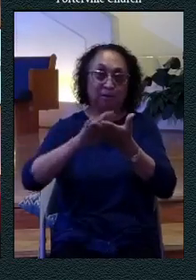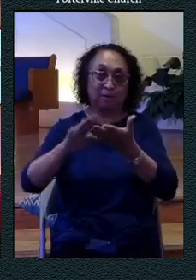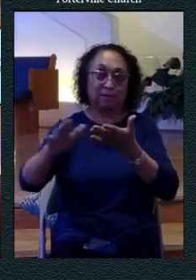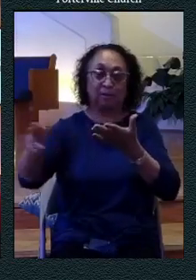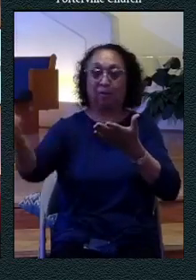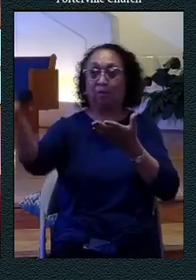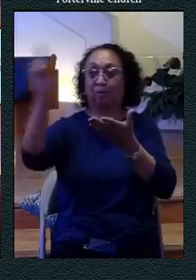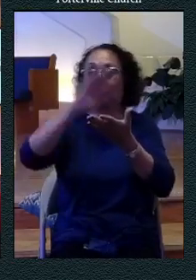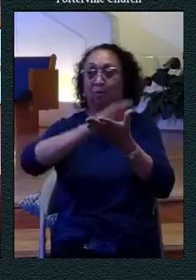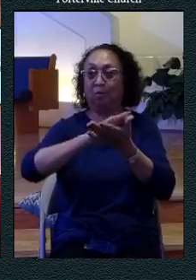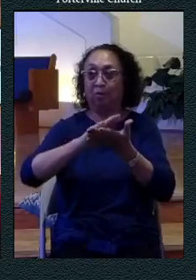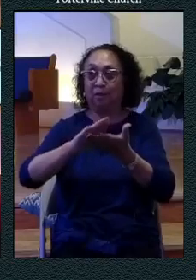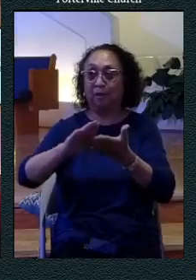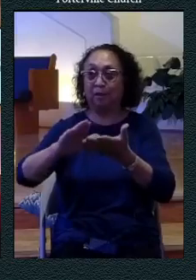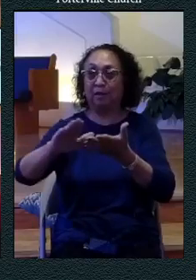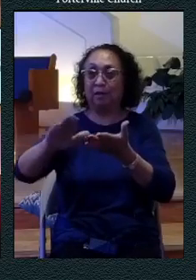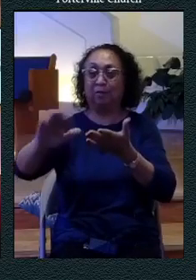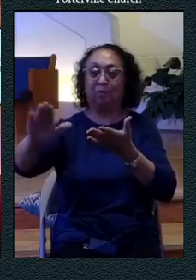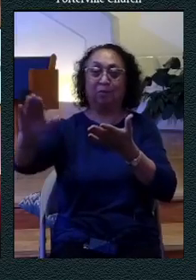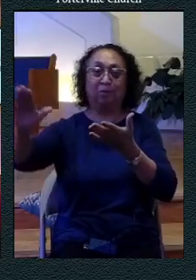Holy, holy,